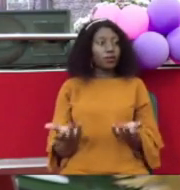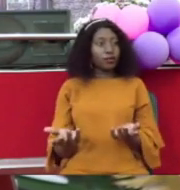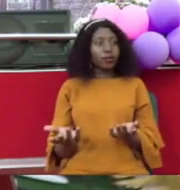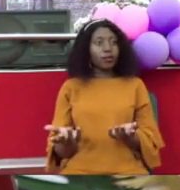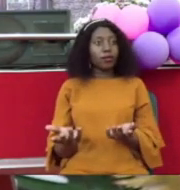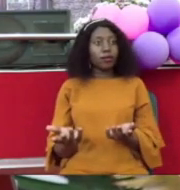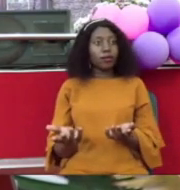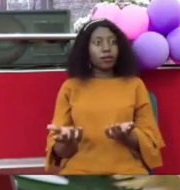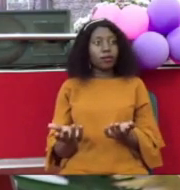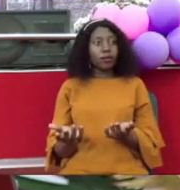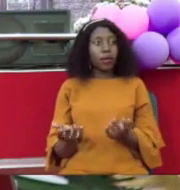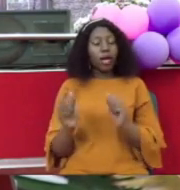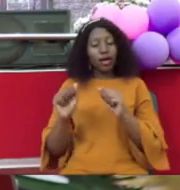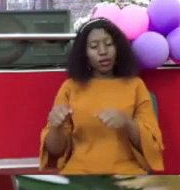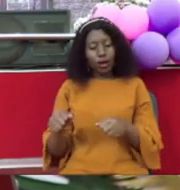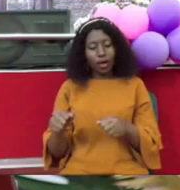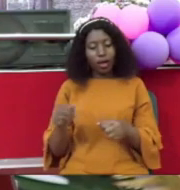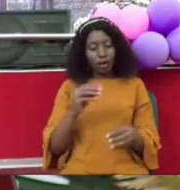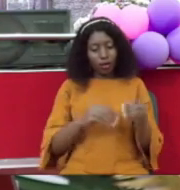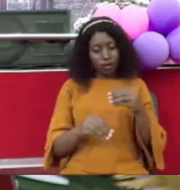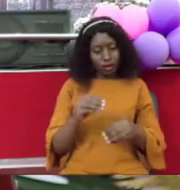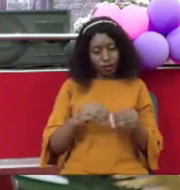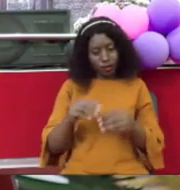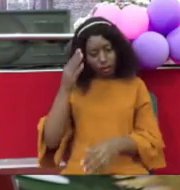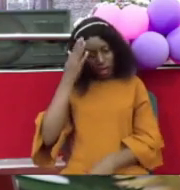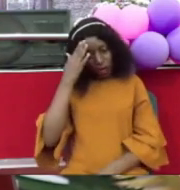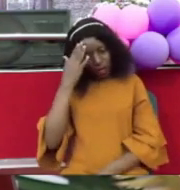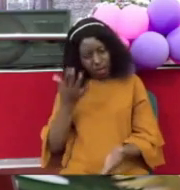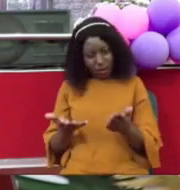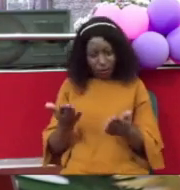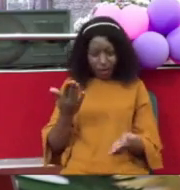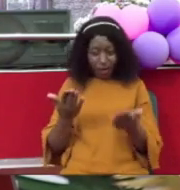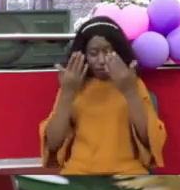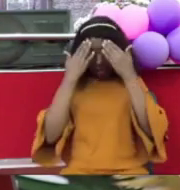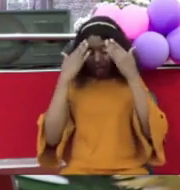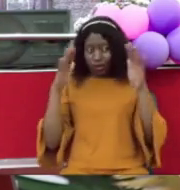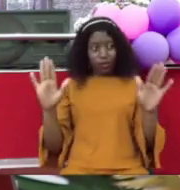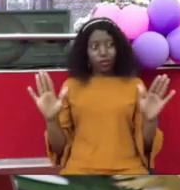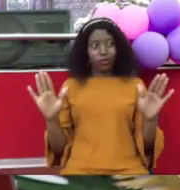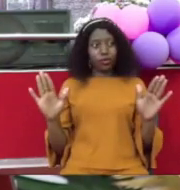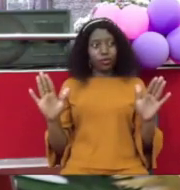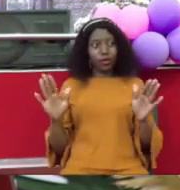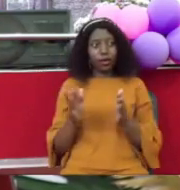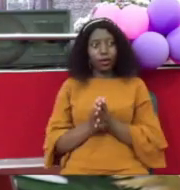And you can contribute knowingly or unknowingly. Na unaweza changia kwa kujua ama kutojua. So